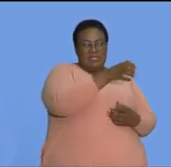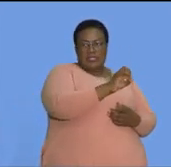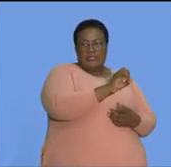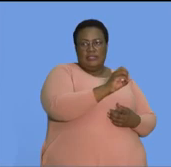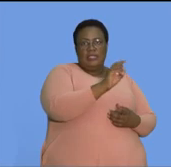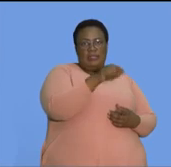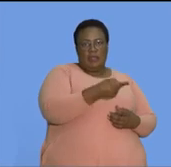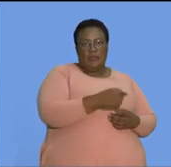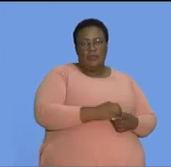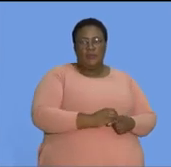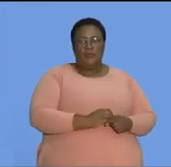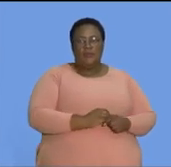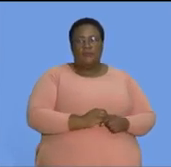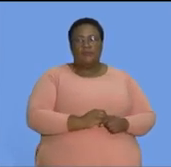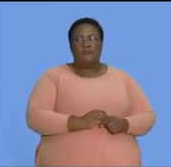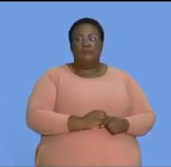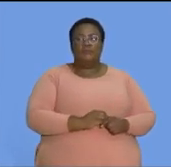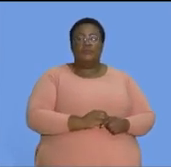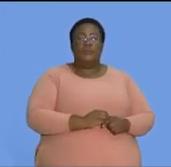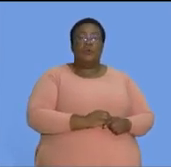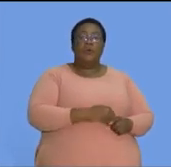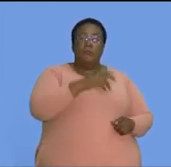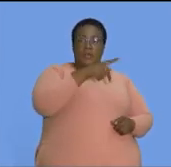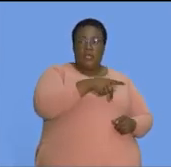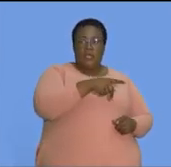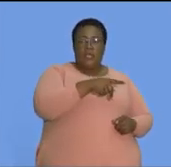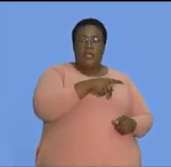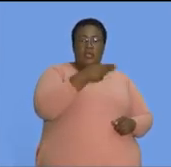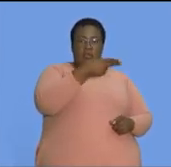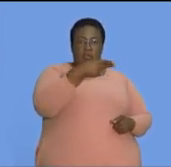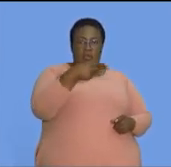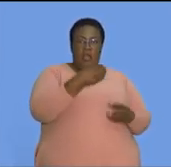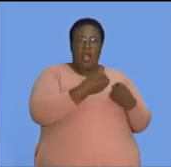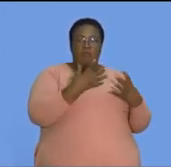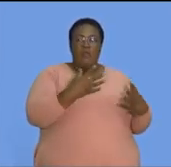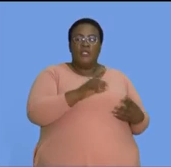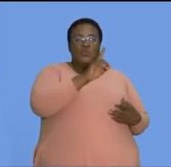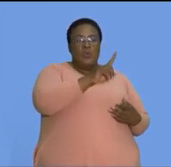160,000. So this was P is equals to